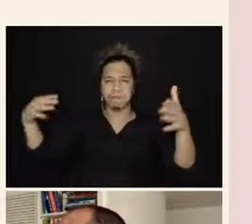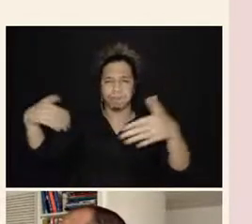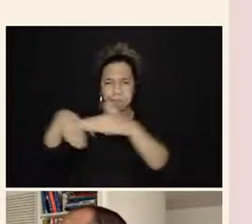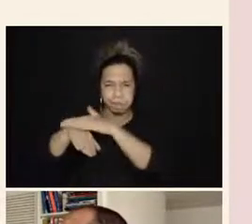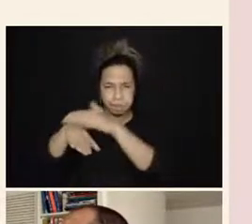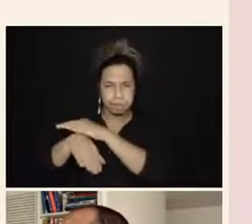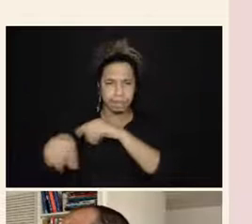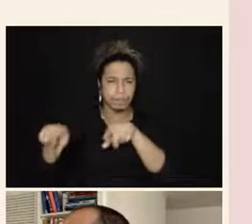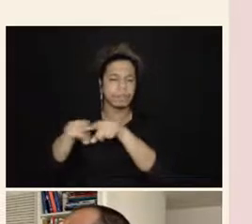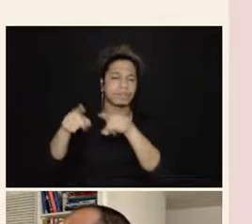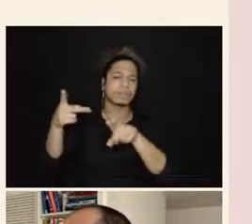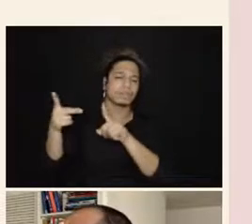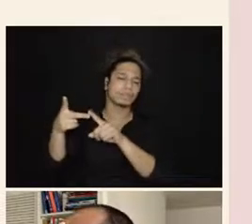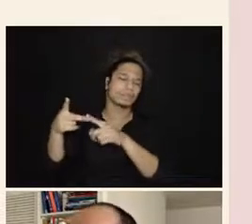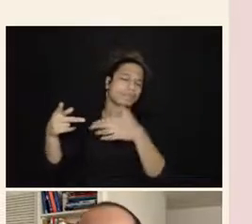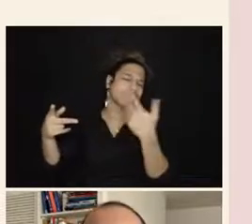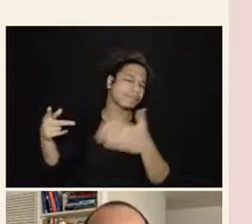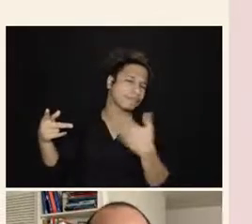or